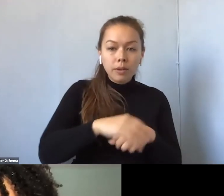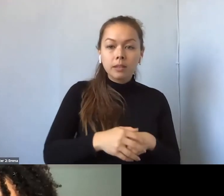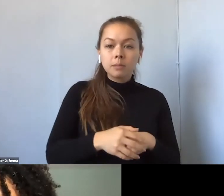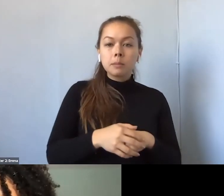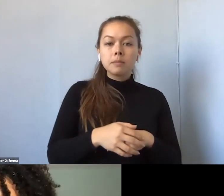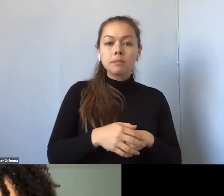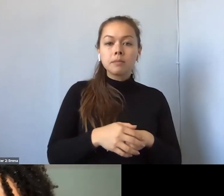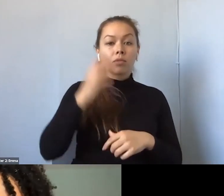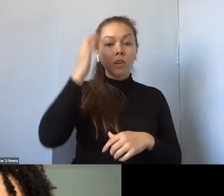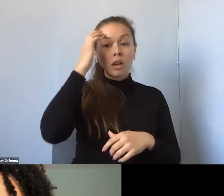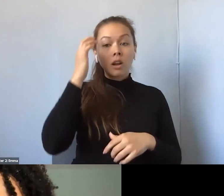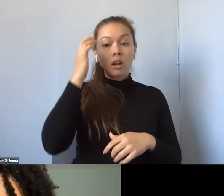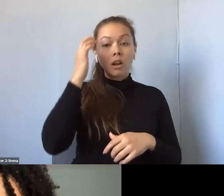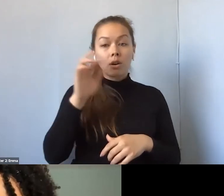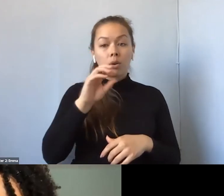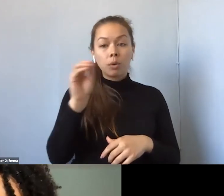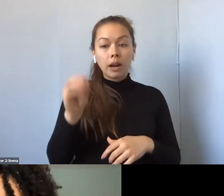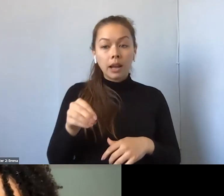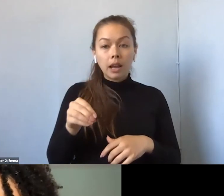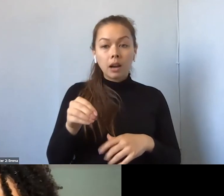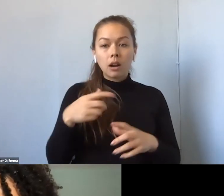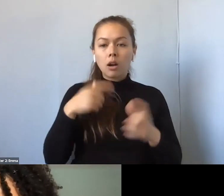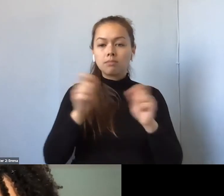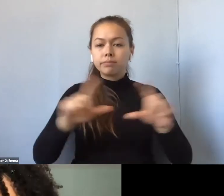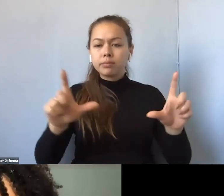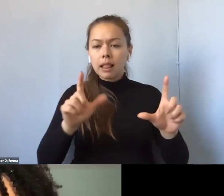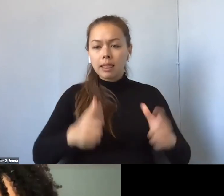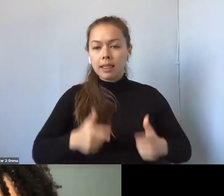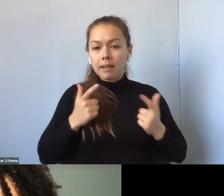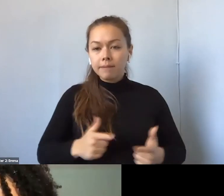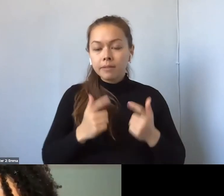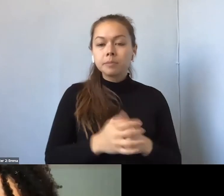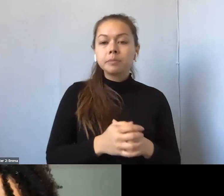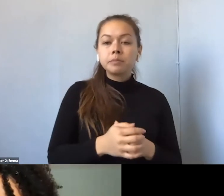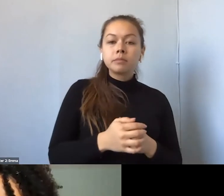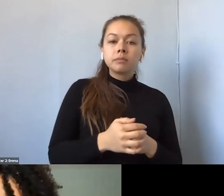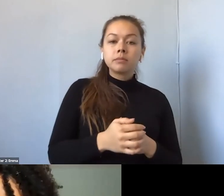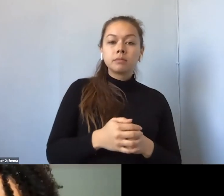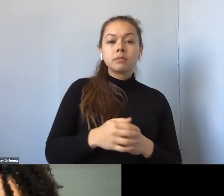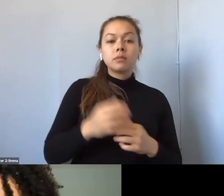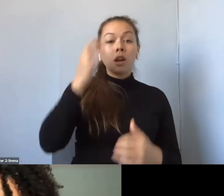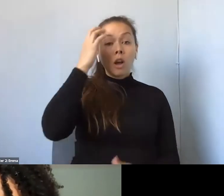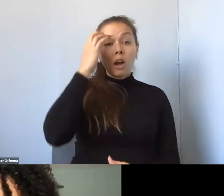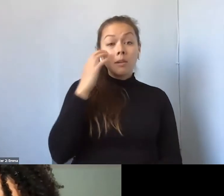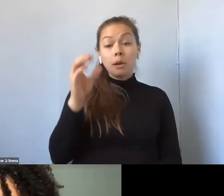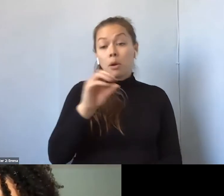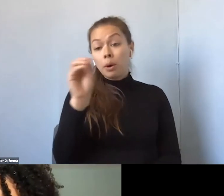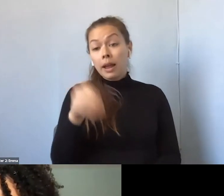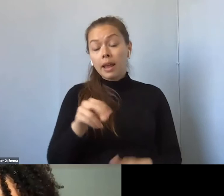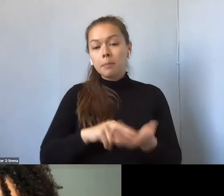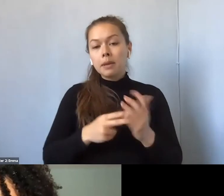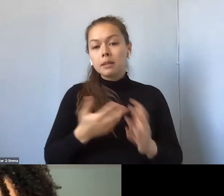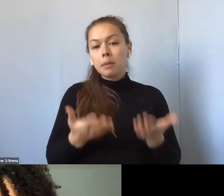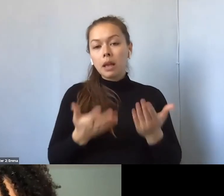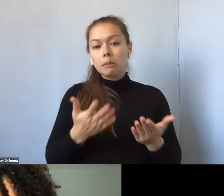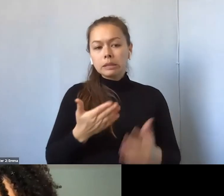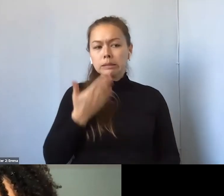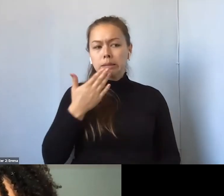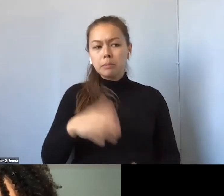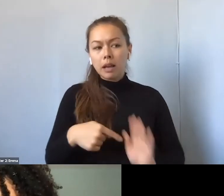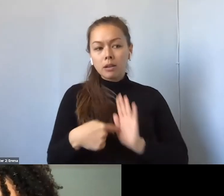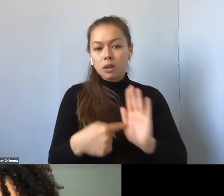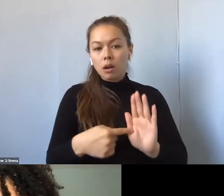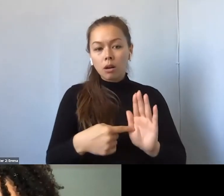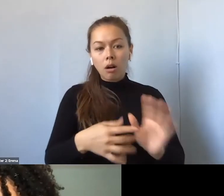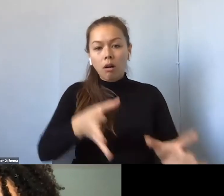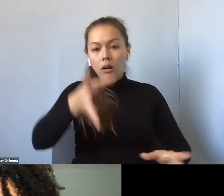actually I could make this live. Hospitalization rate may be a poor indicator of susceptibility and more likely differential